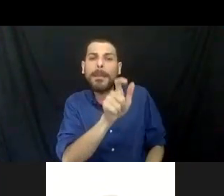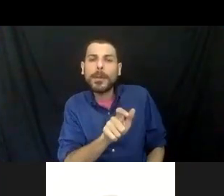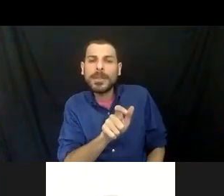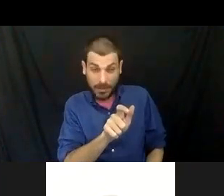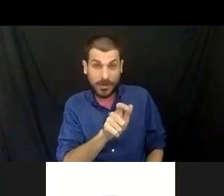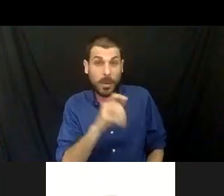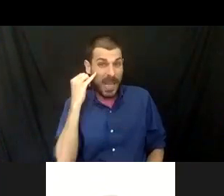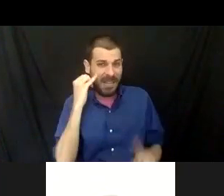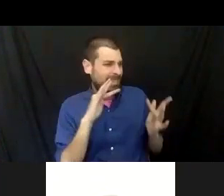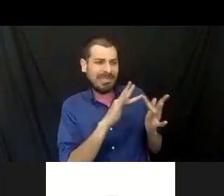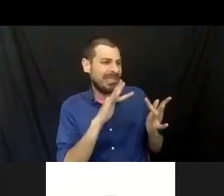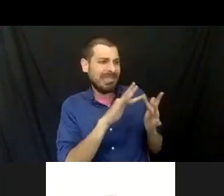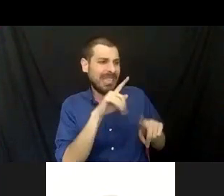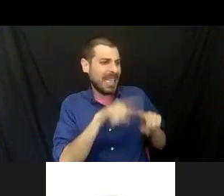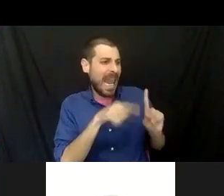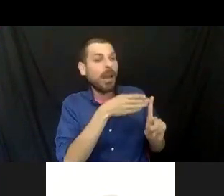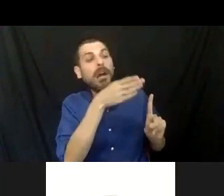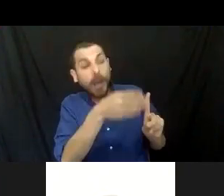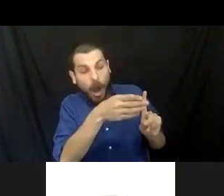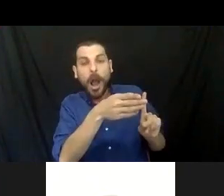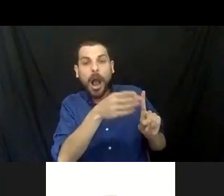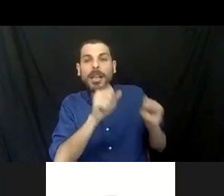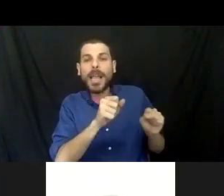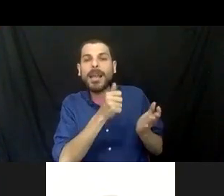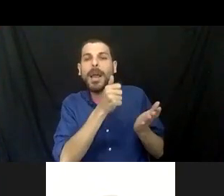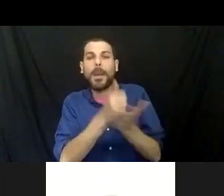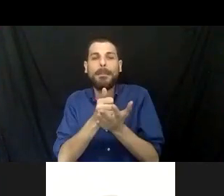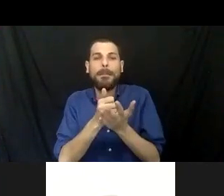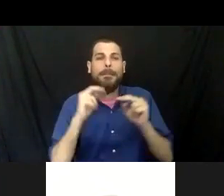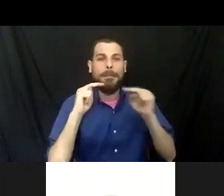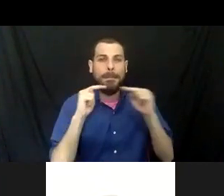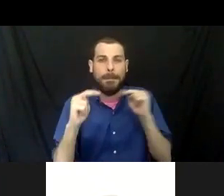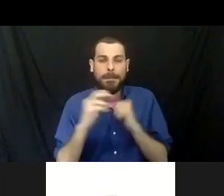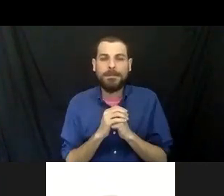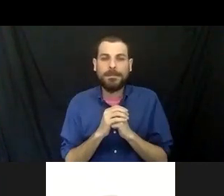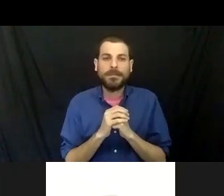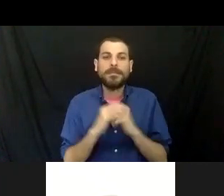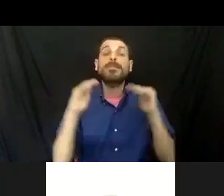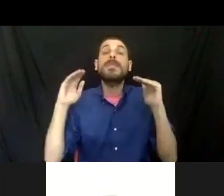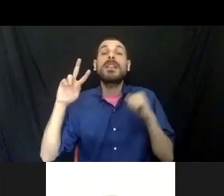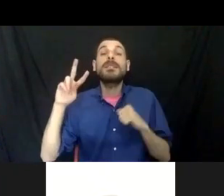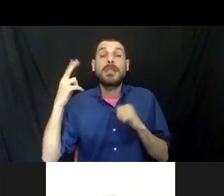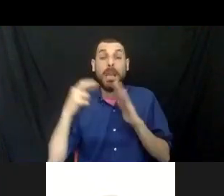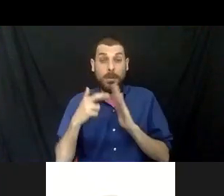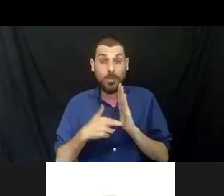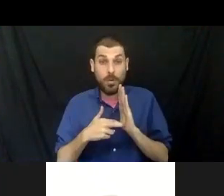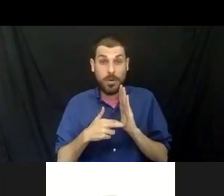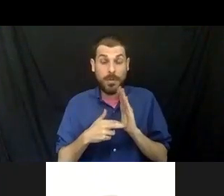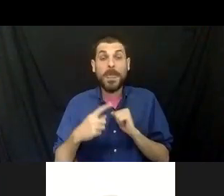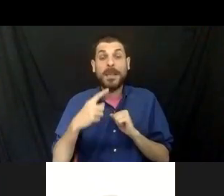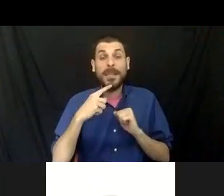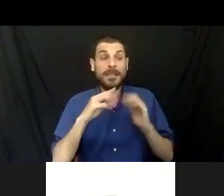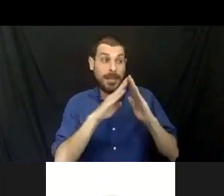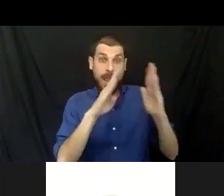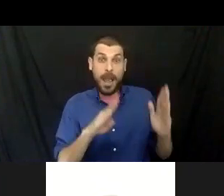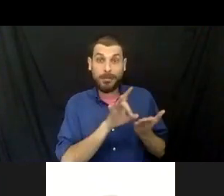Another thing that the CFPB rules do that's helpful is that they prevent your mortgage servicer from starting a foreclosure until you're